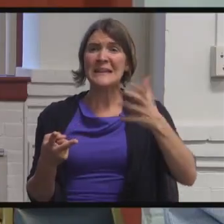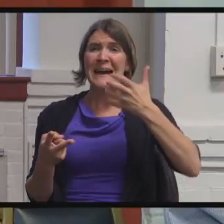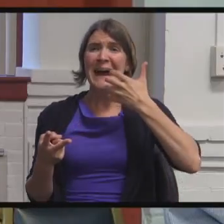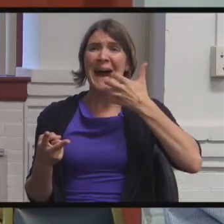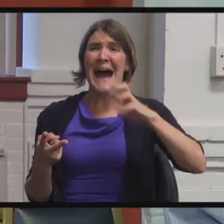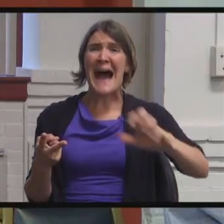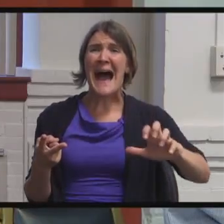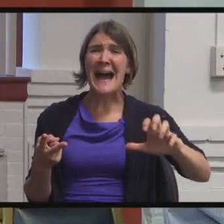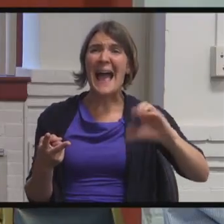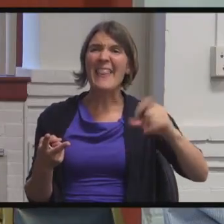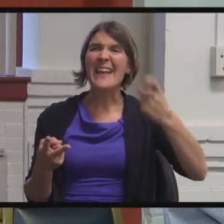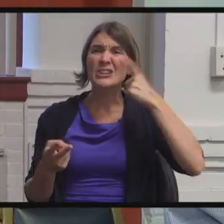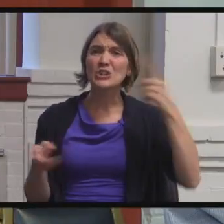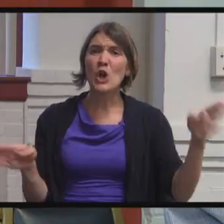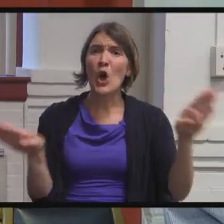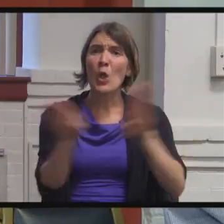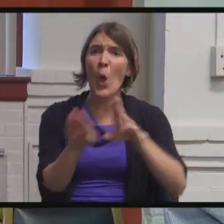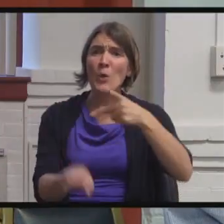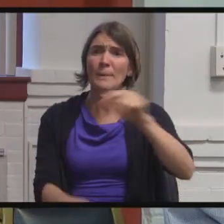is closed.